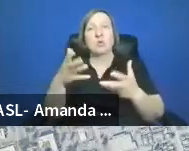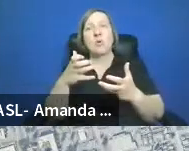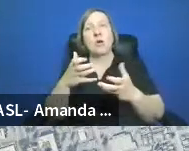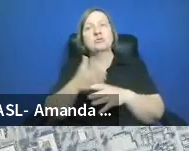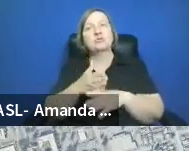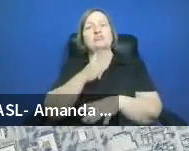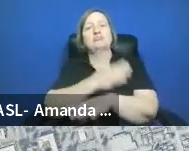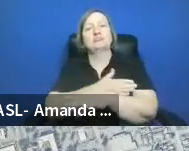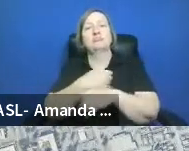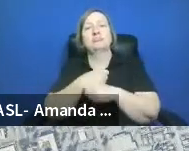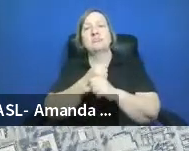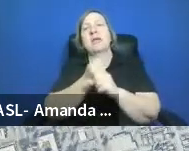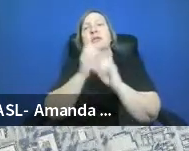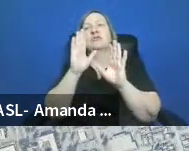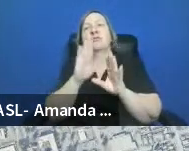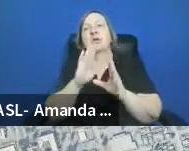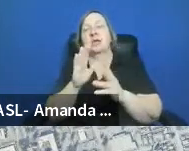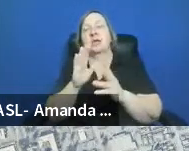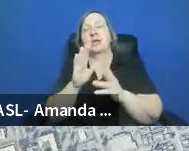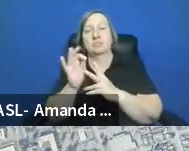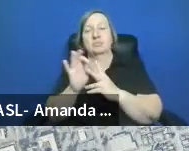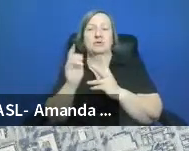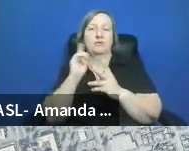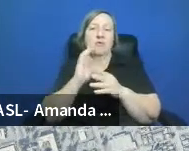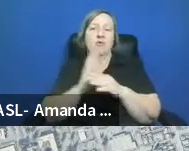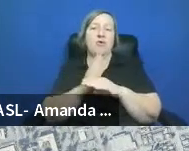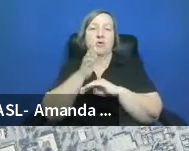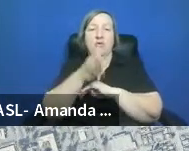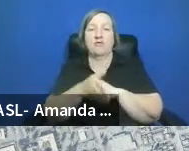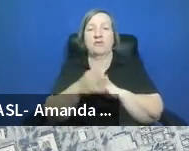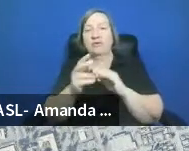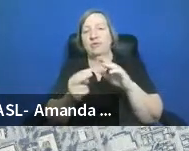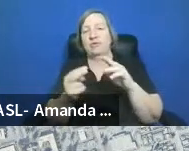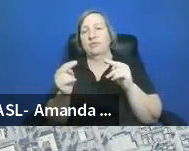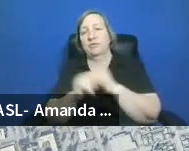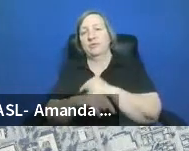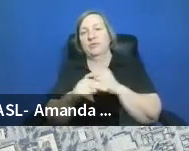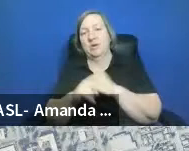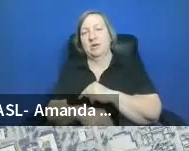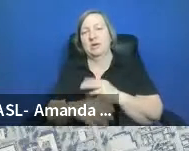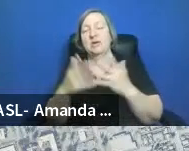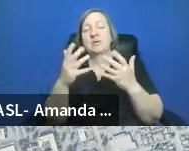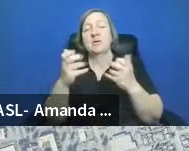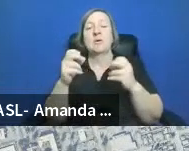the options getting across the freeway. We want to make sure the freeway is